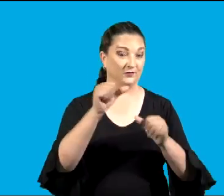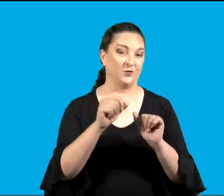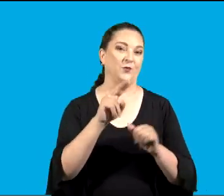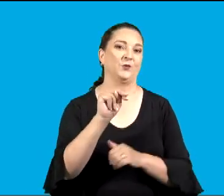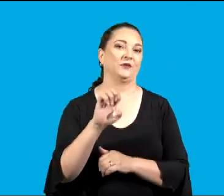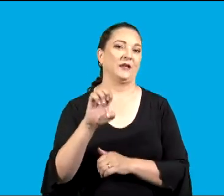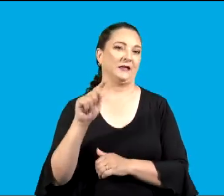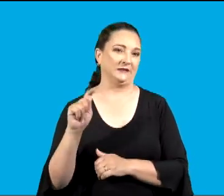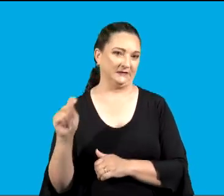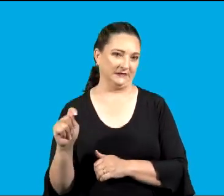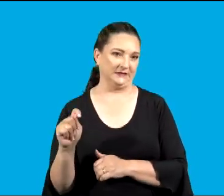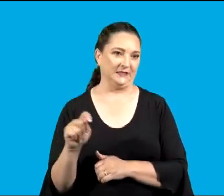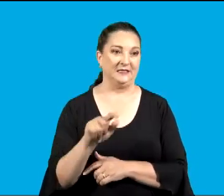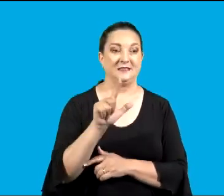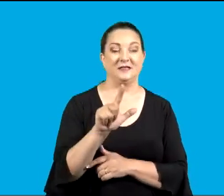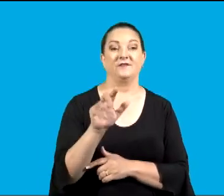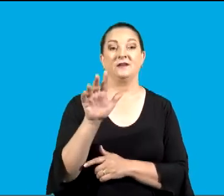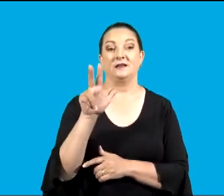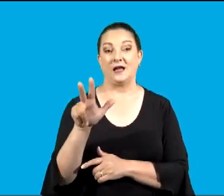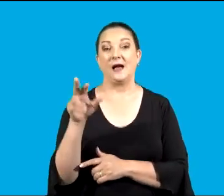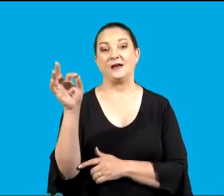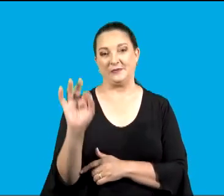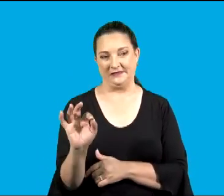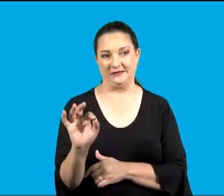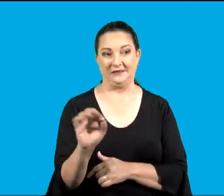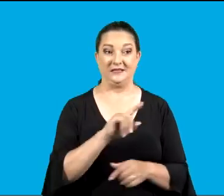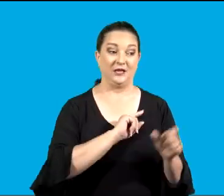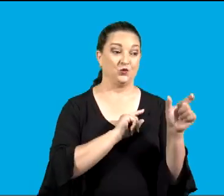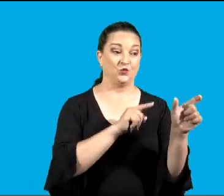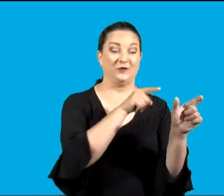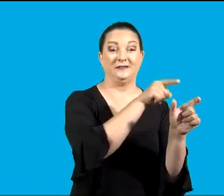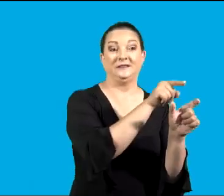the net, which is 78%. So this